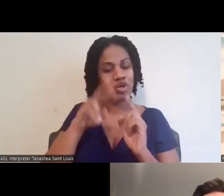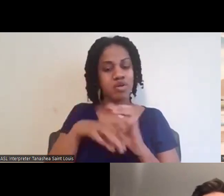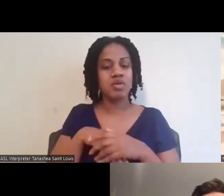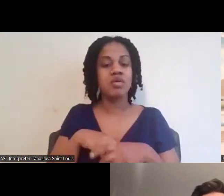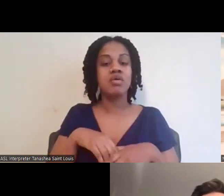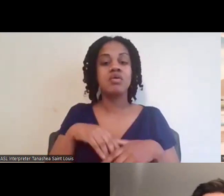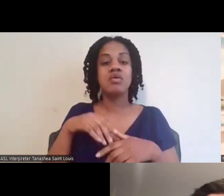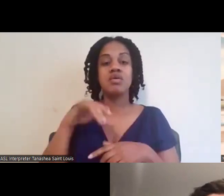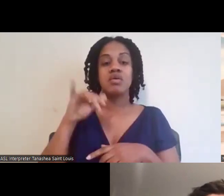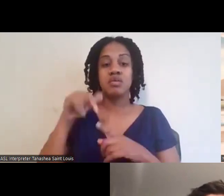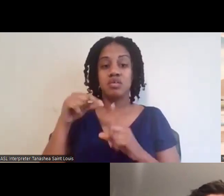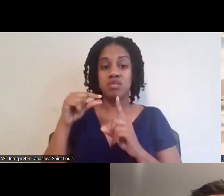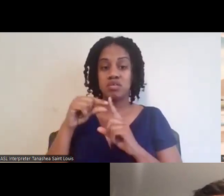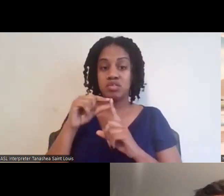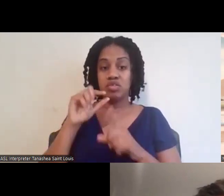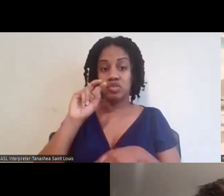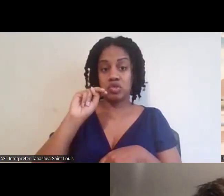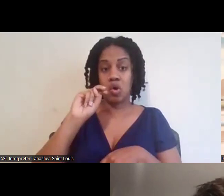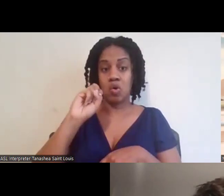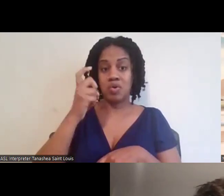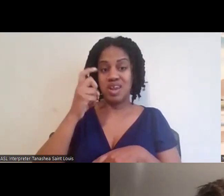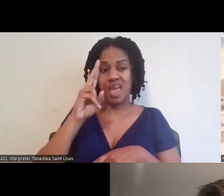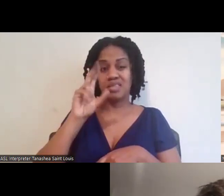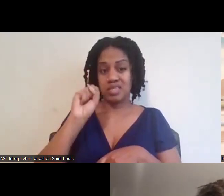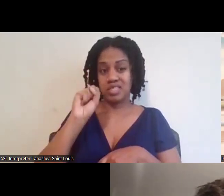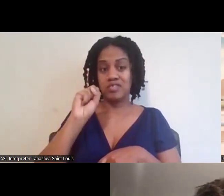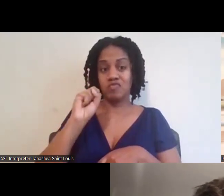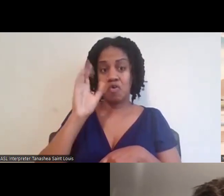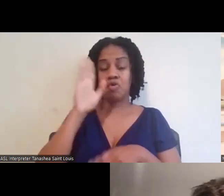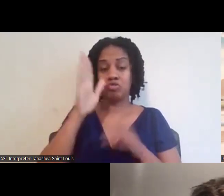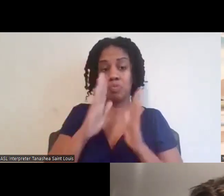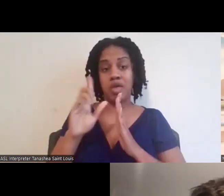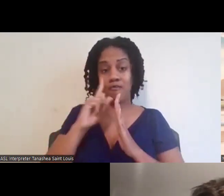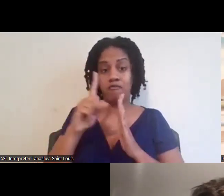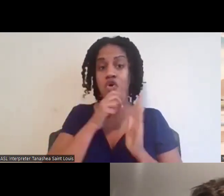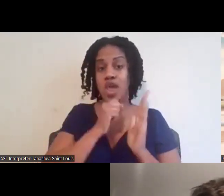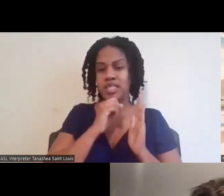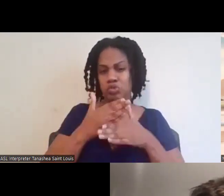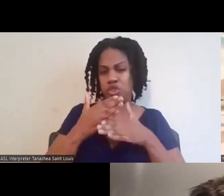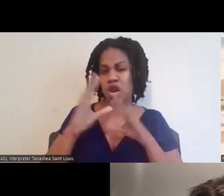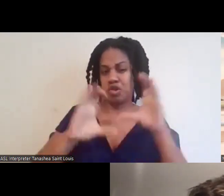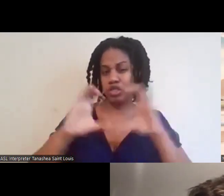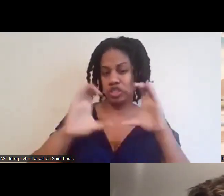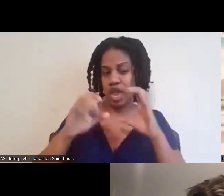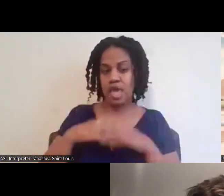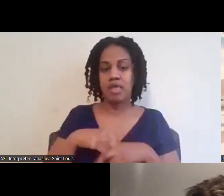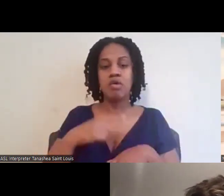in terms of the nexus with the master plan for aging right now, and we'll share it in the chat, we are